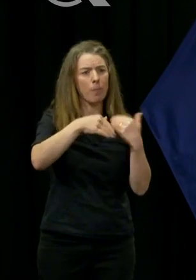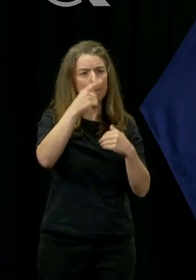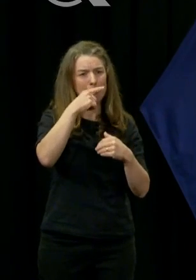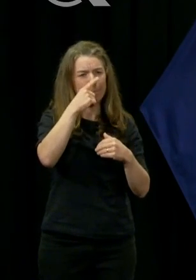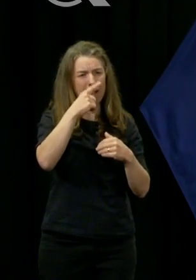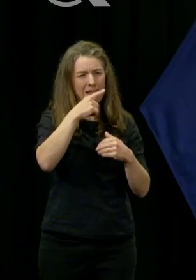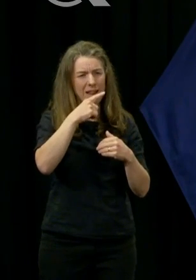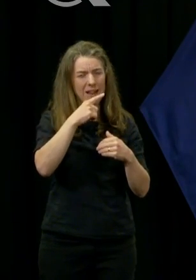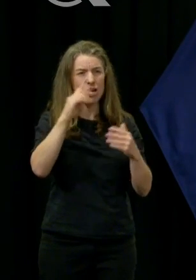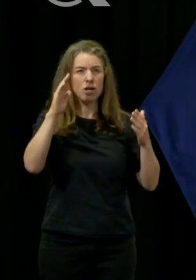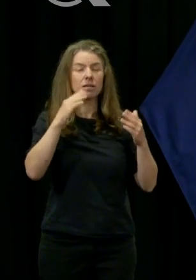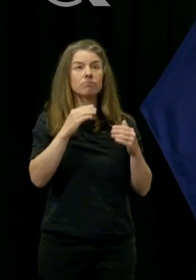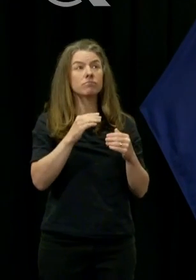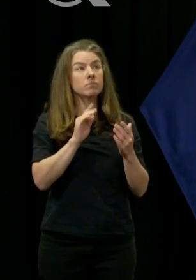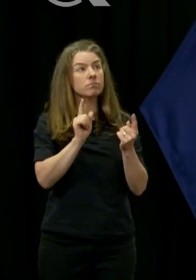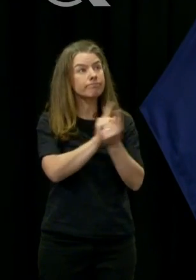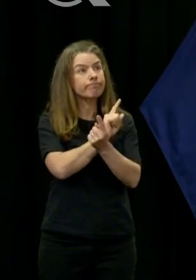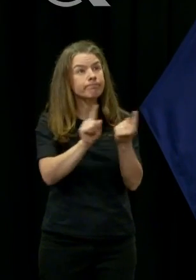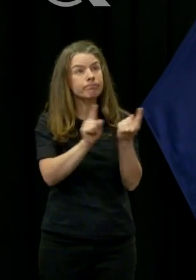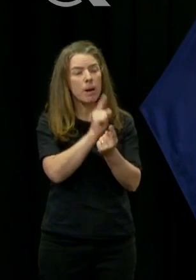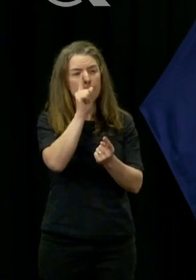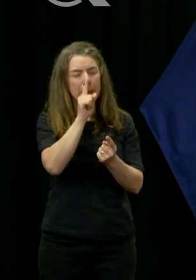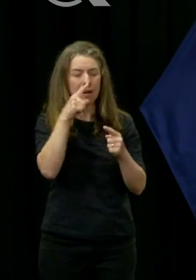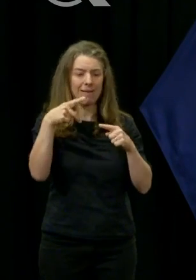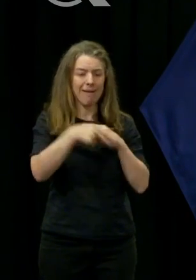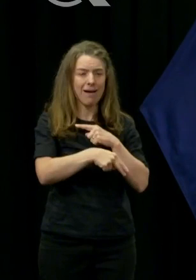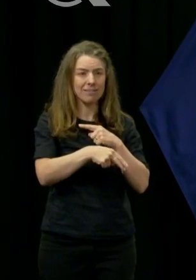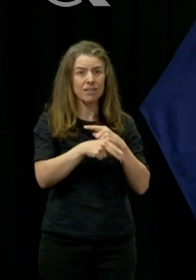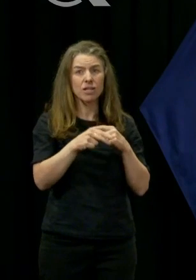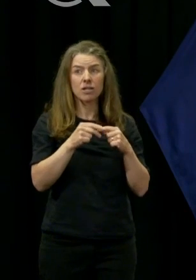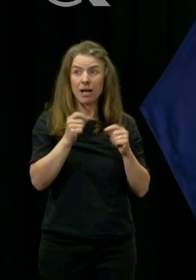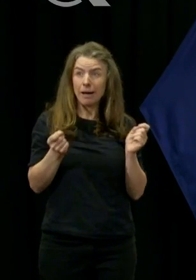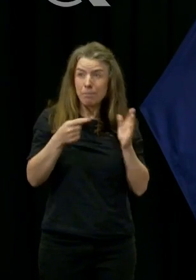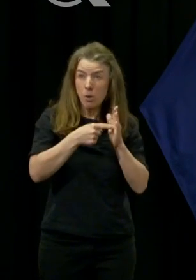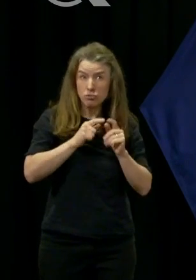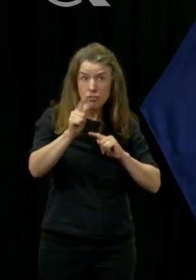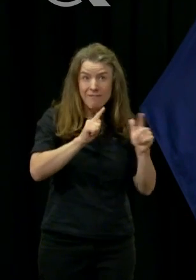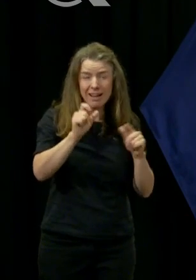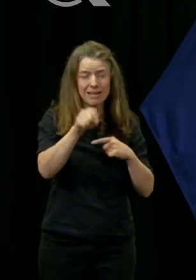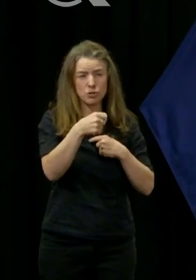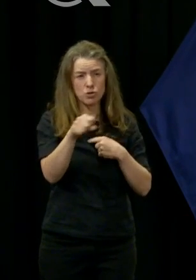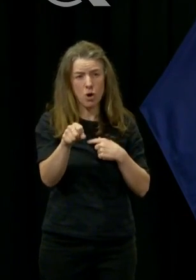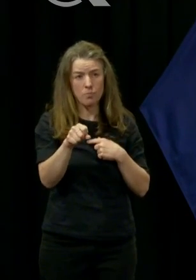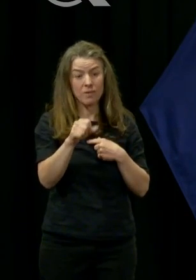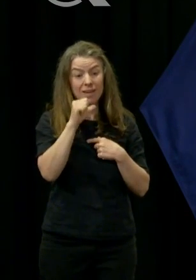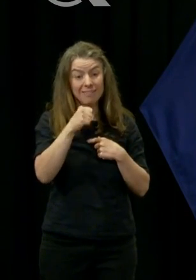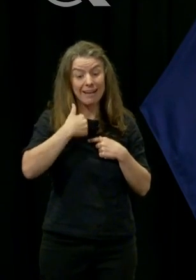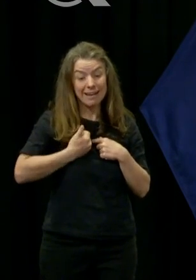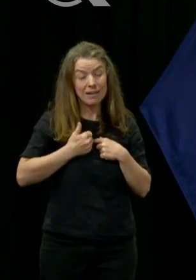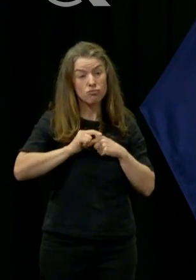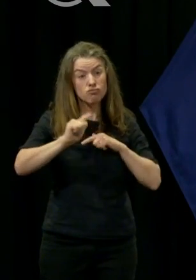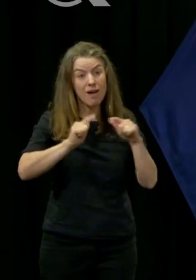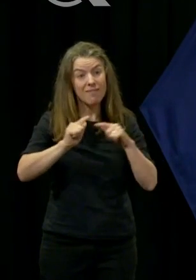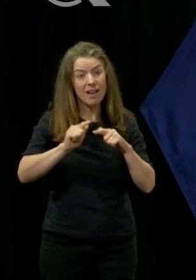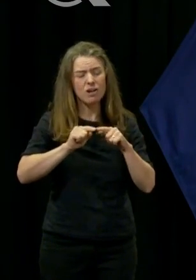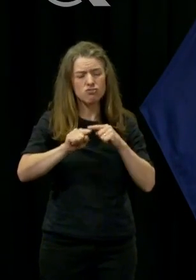really just ask yourself that simple question, is this essential travel? Reduce that contact. If you do need to travel,